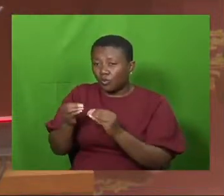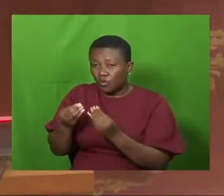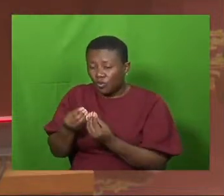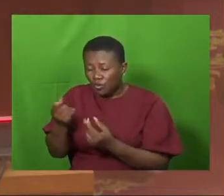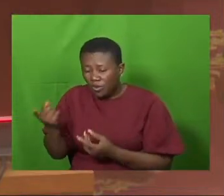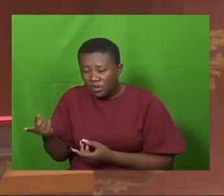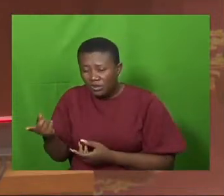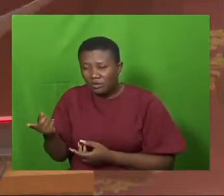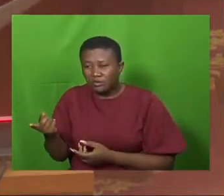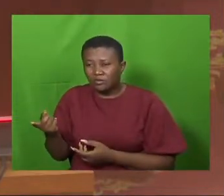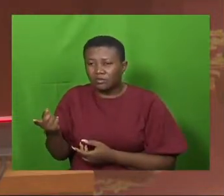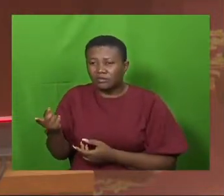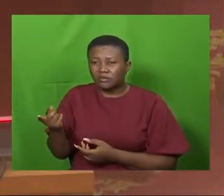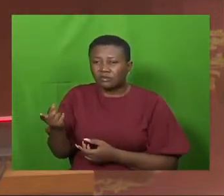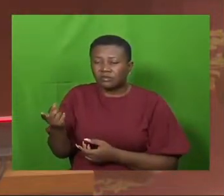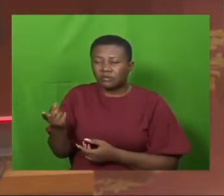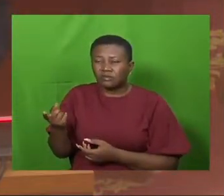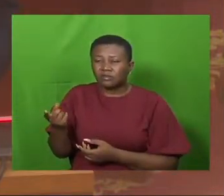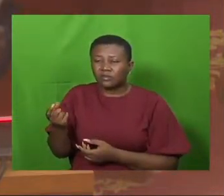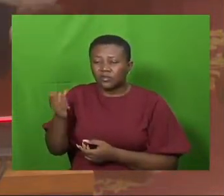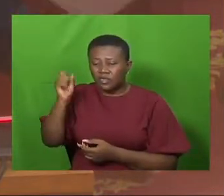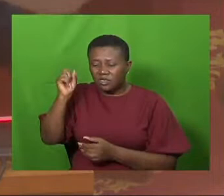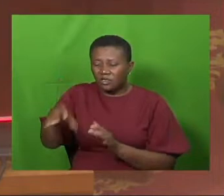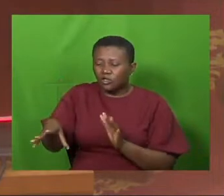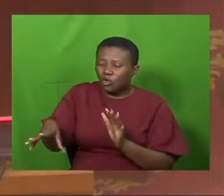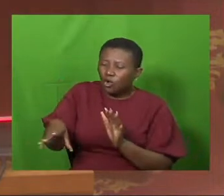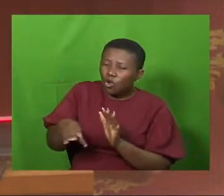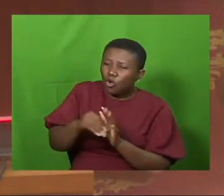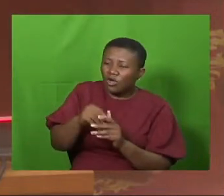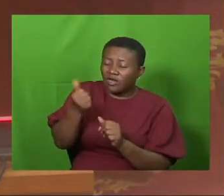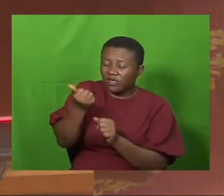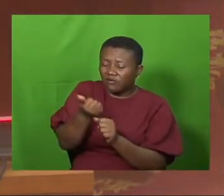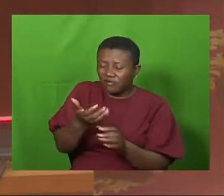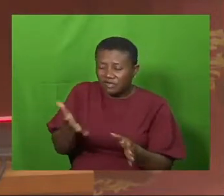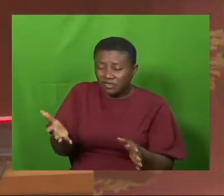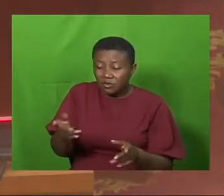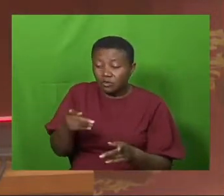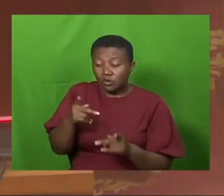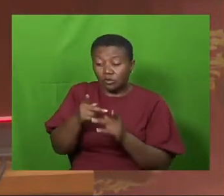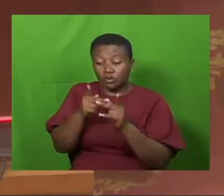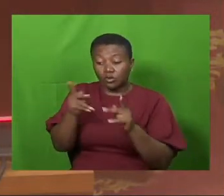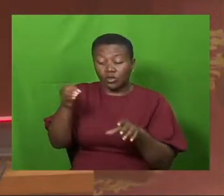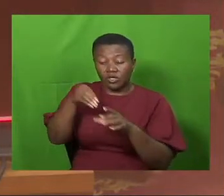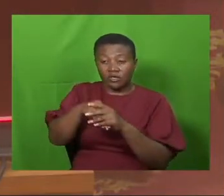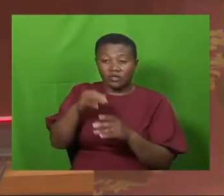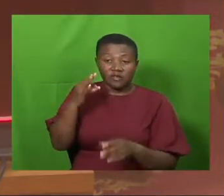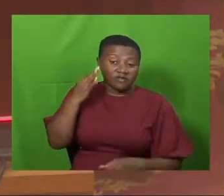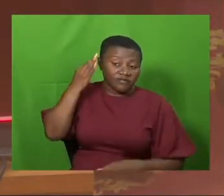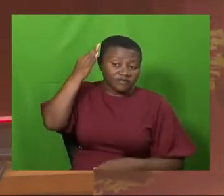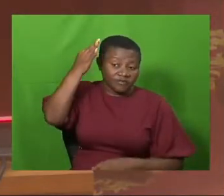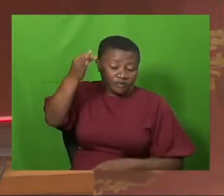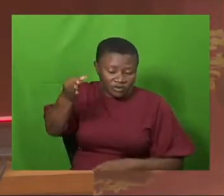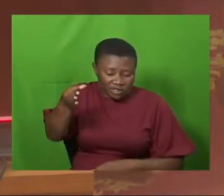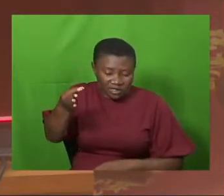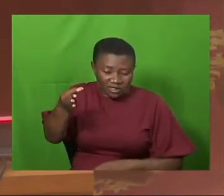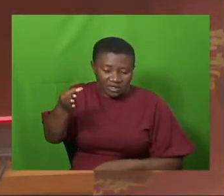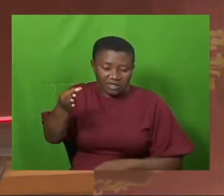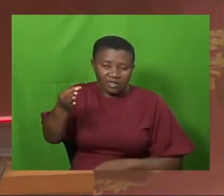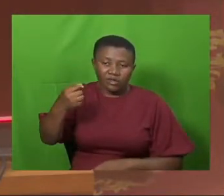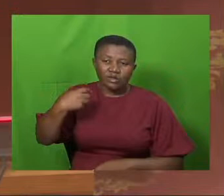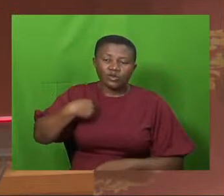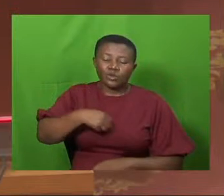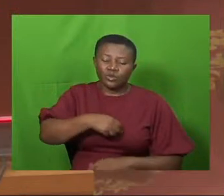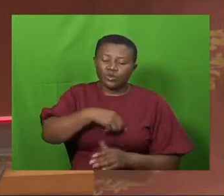submission so that, Mr. Speaker, posterity will read, so that